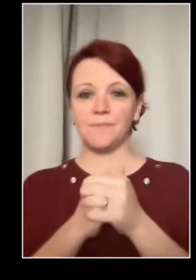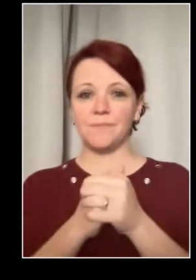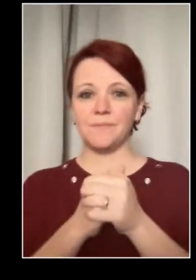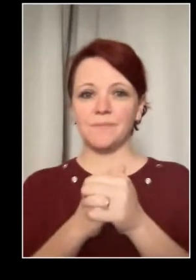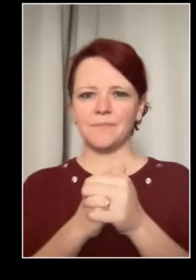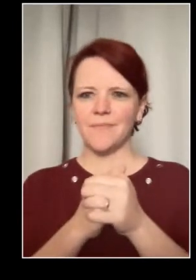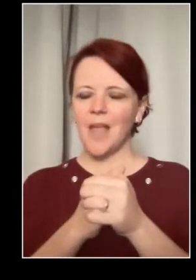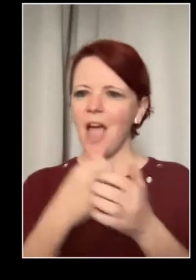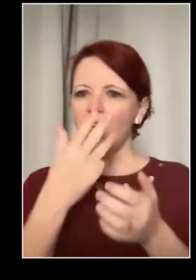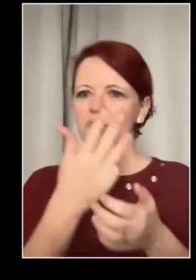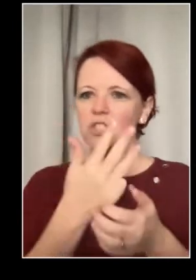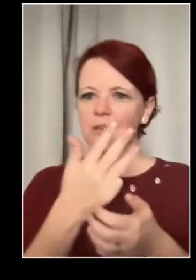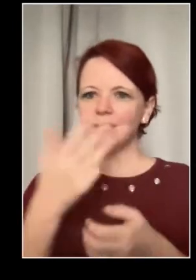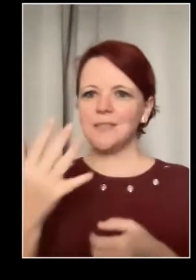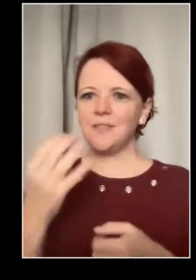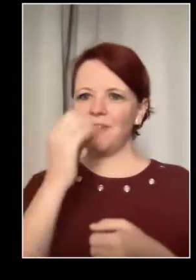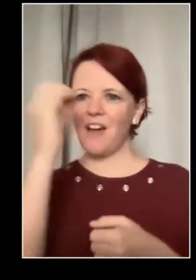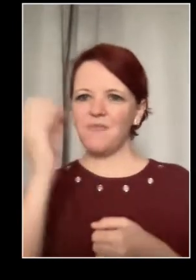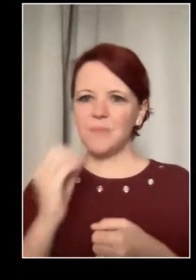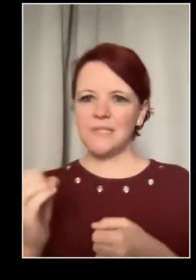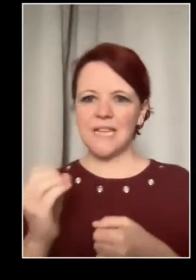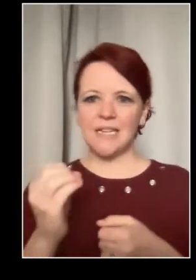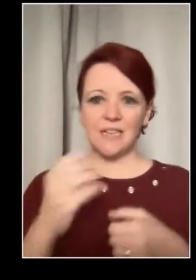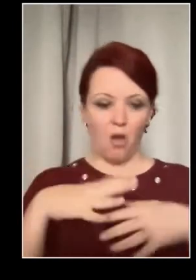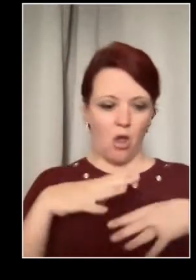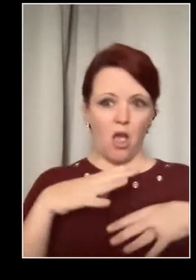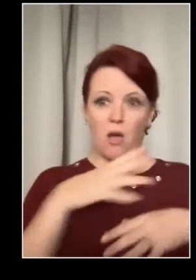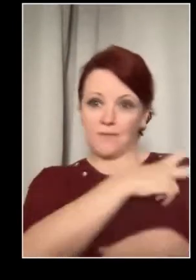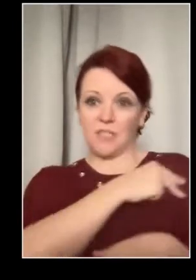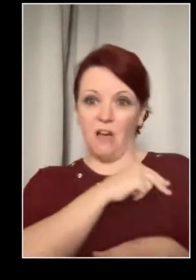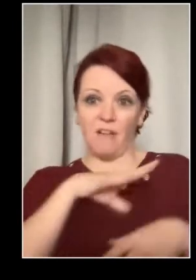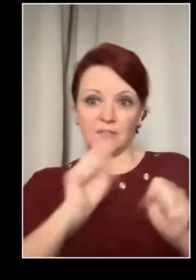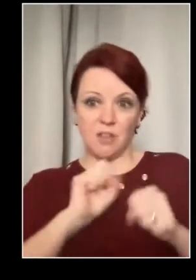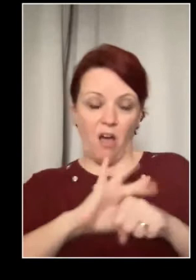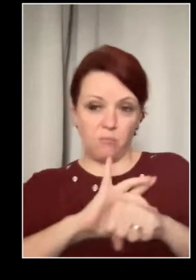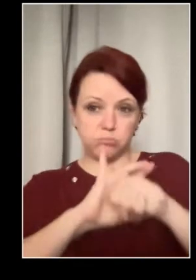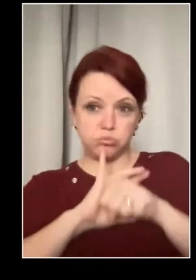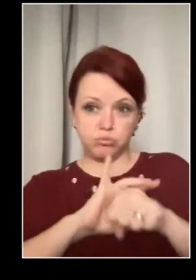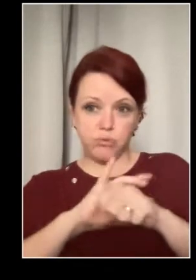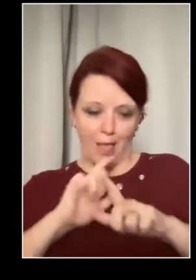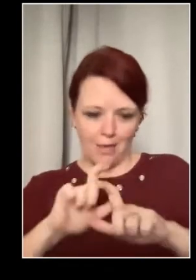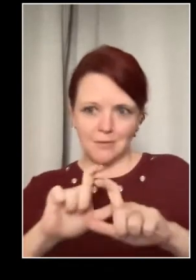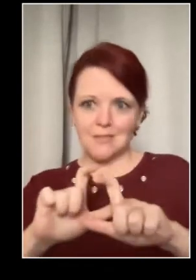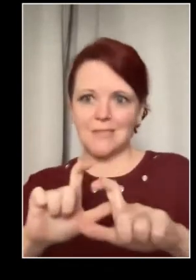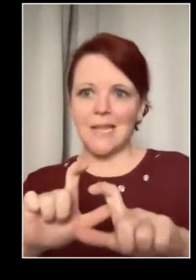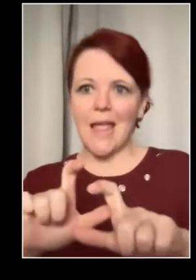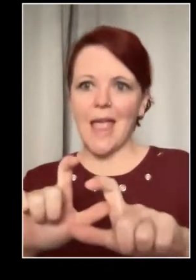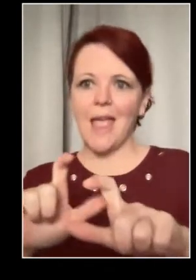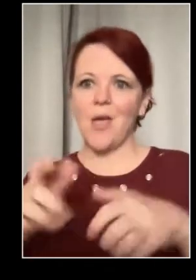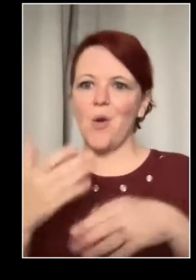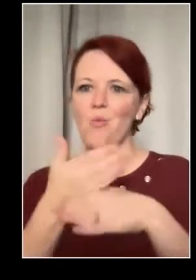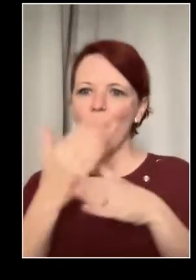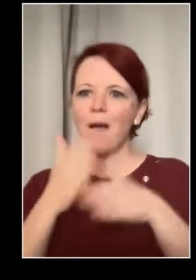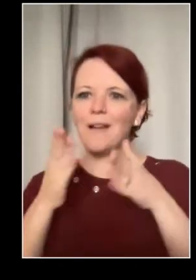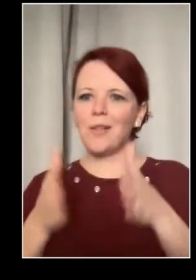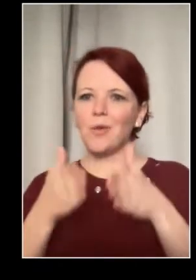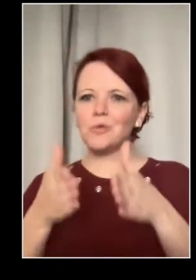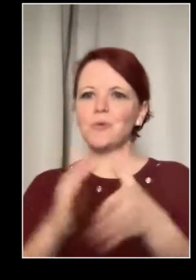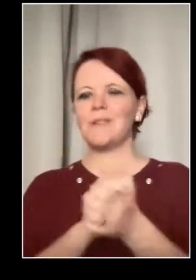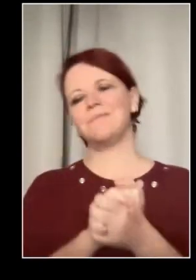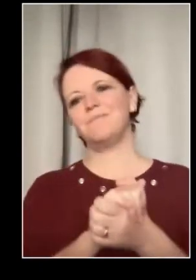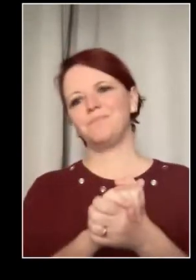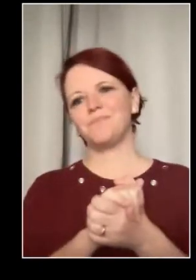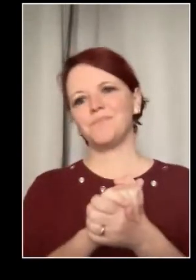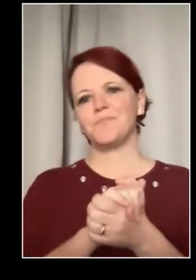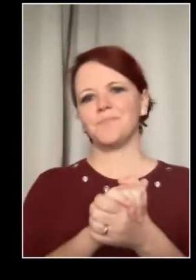of 95% is incredible. And they were impressed by the fact that of the 193 apprentices you have recruited,